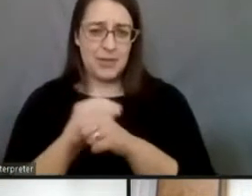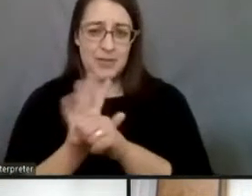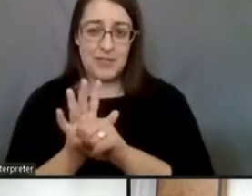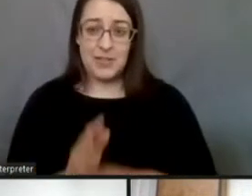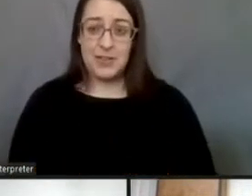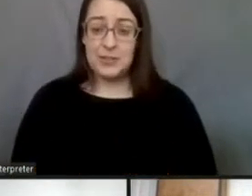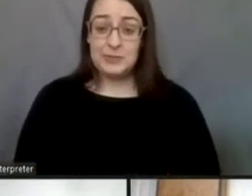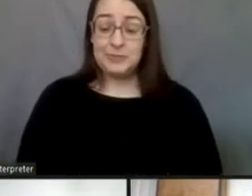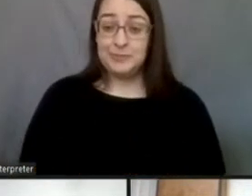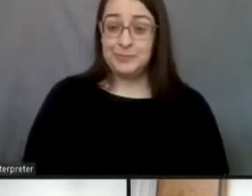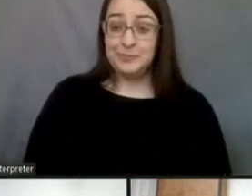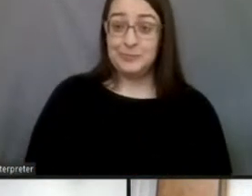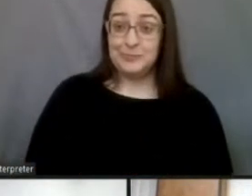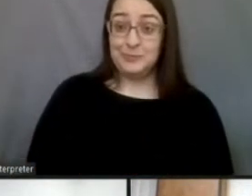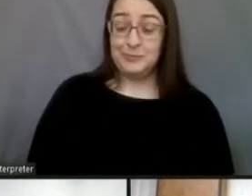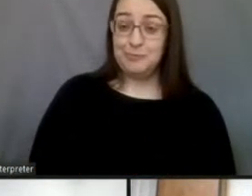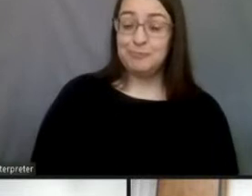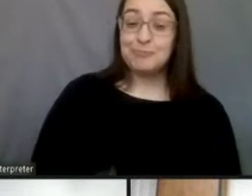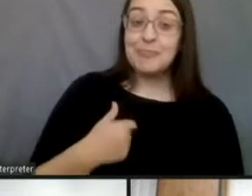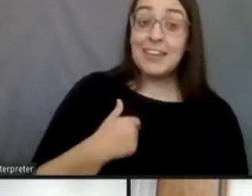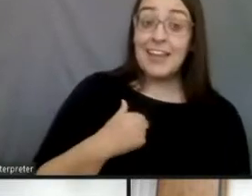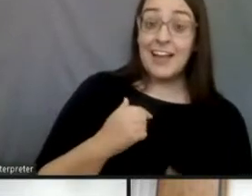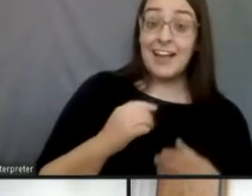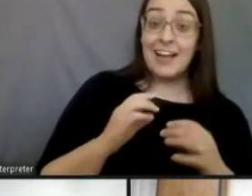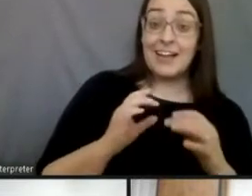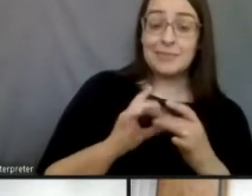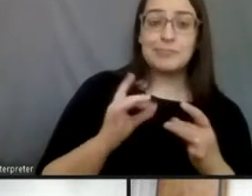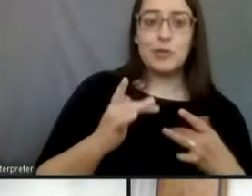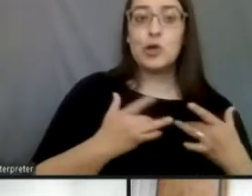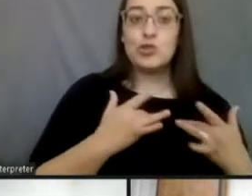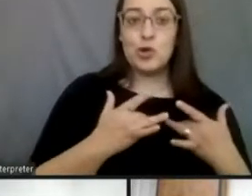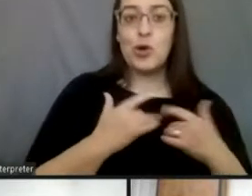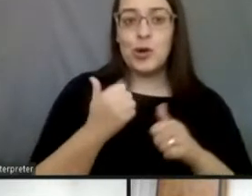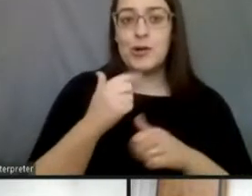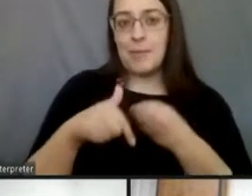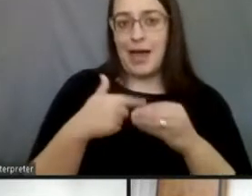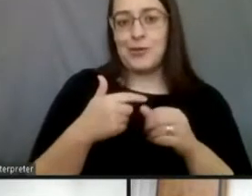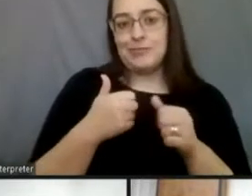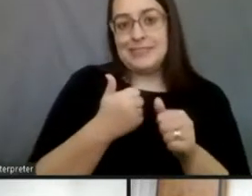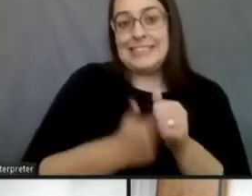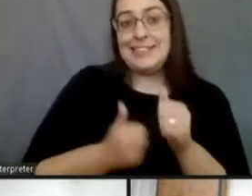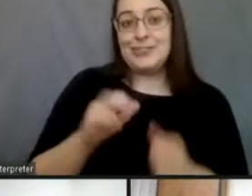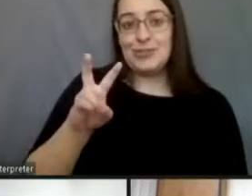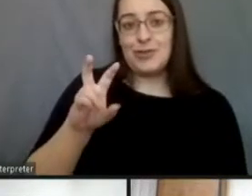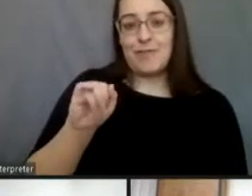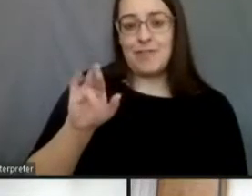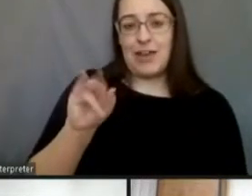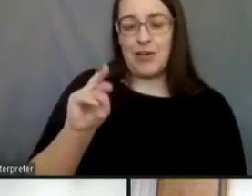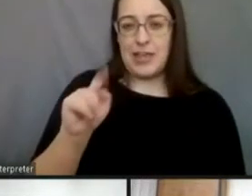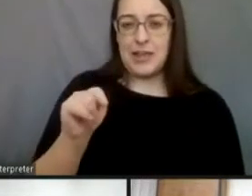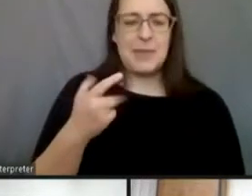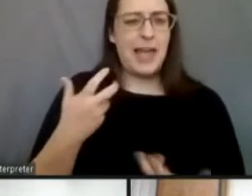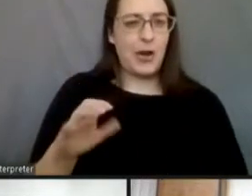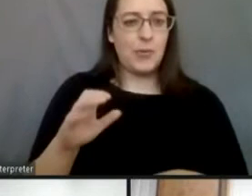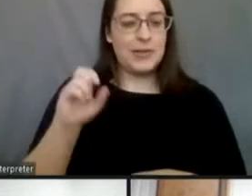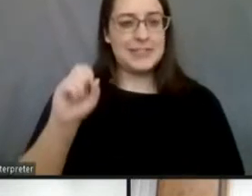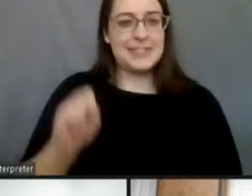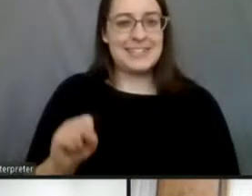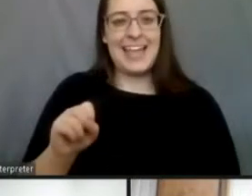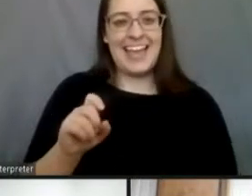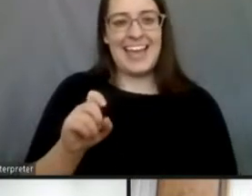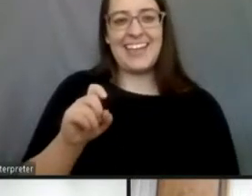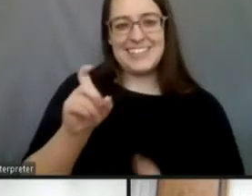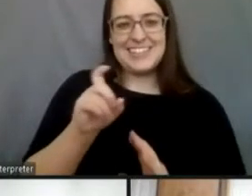But go ahead. I'd say there's concern about every variant, but I don't want to be outdone by South Texas. We need an Amarillo